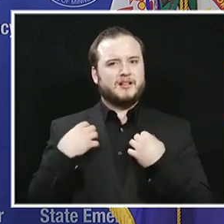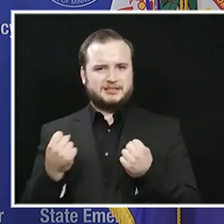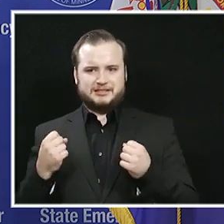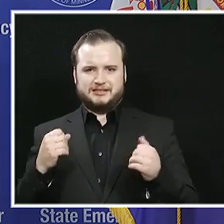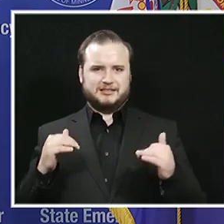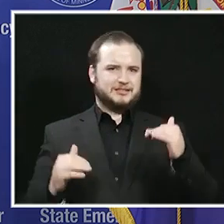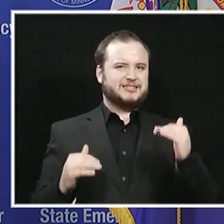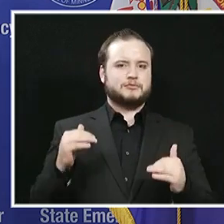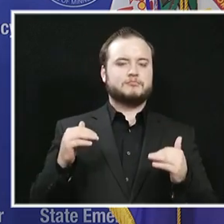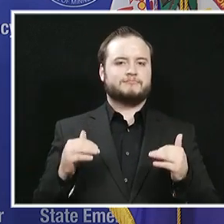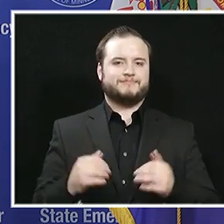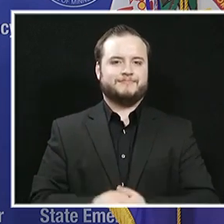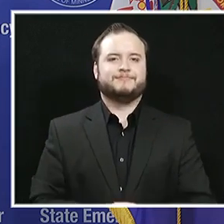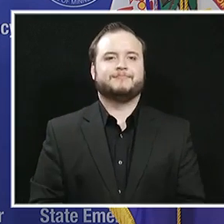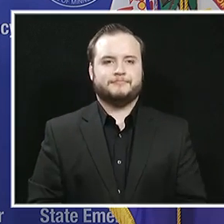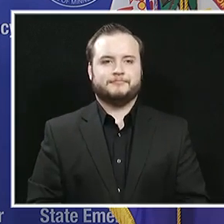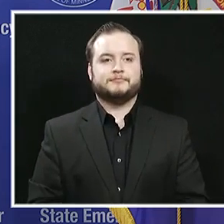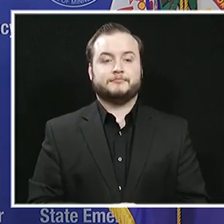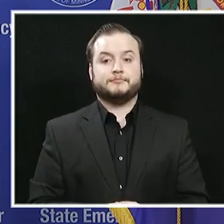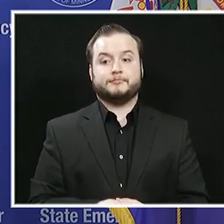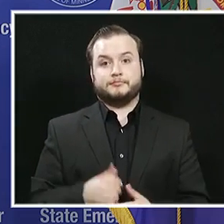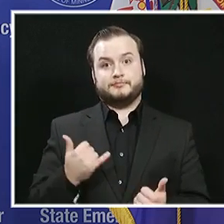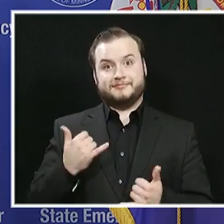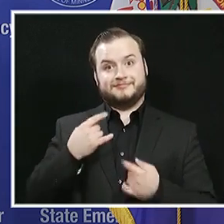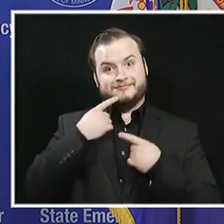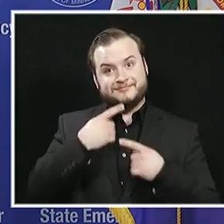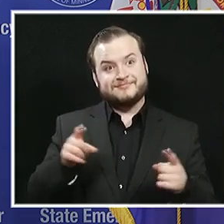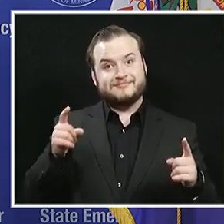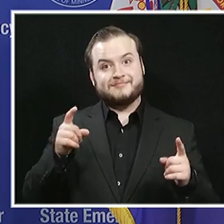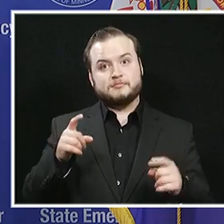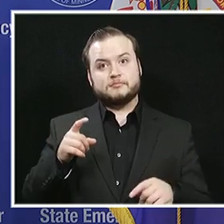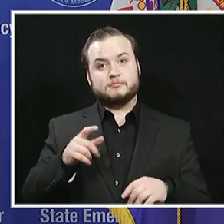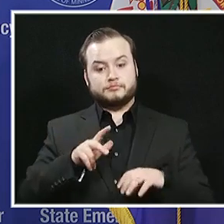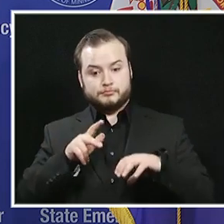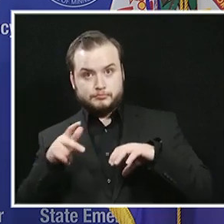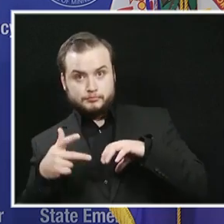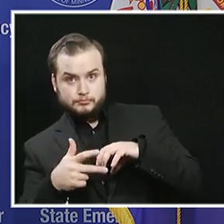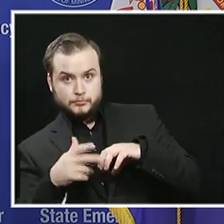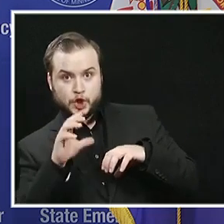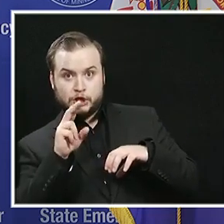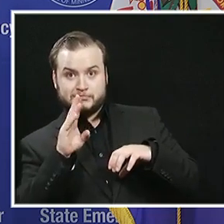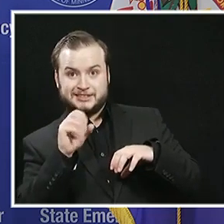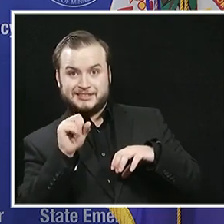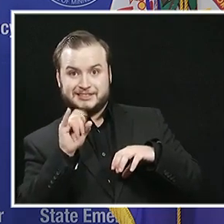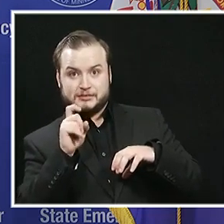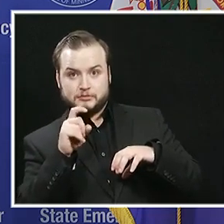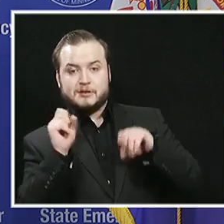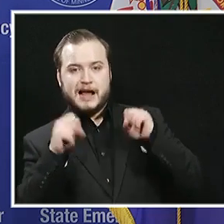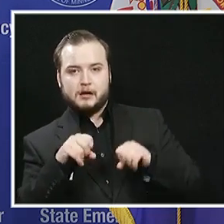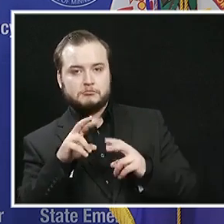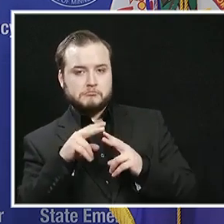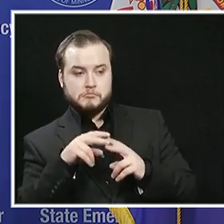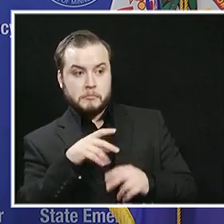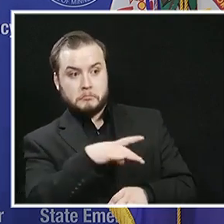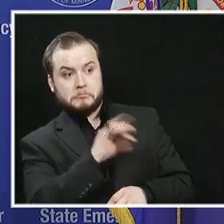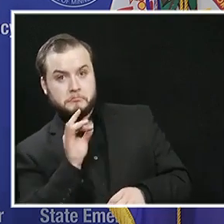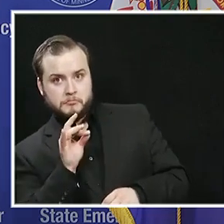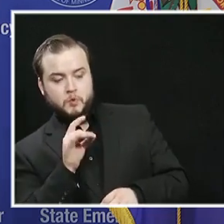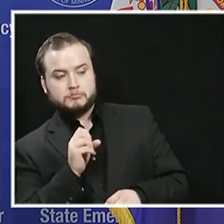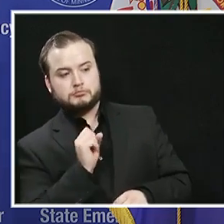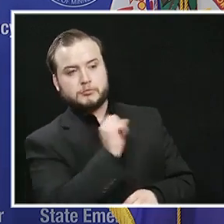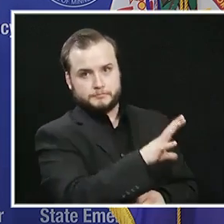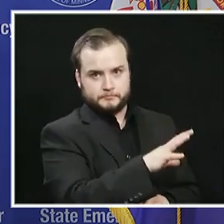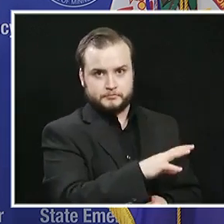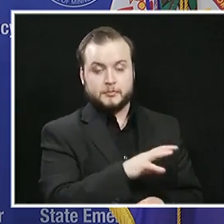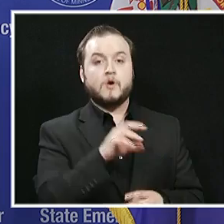announcement will allow curbside delivery, drop-off, and pickup, and that is an important step for retailers. There are literally thousands and thousands,